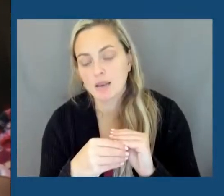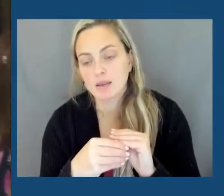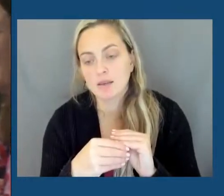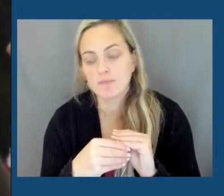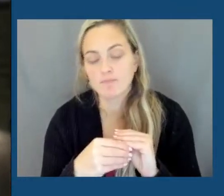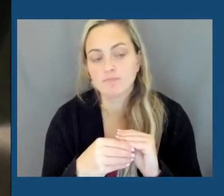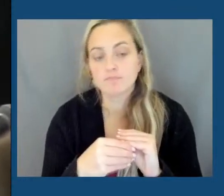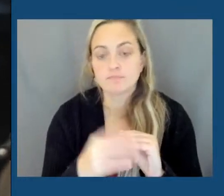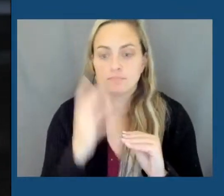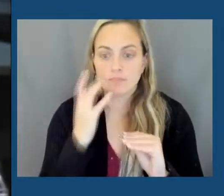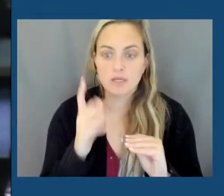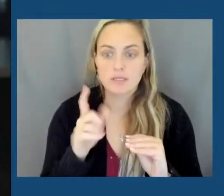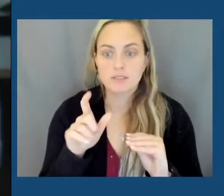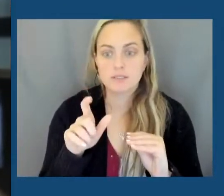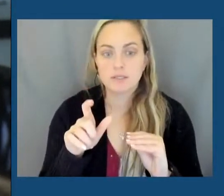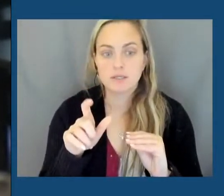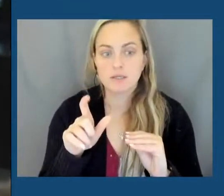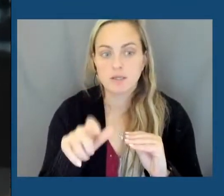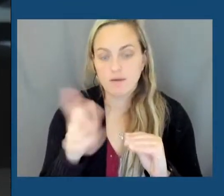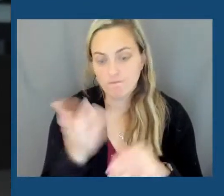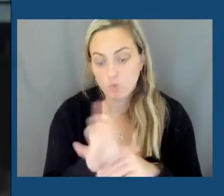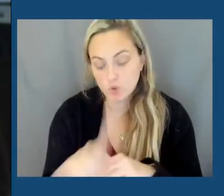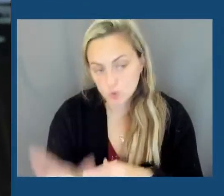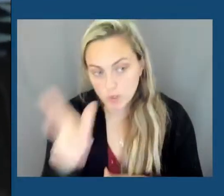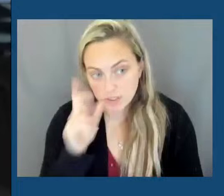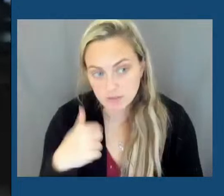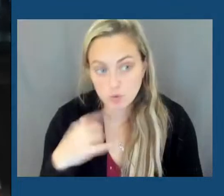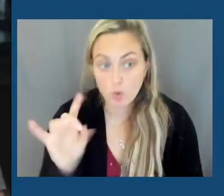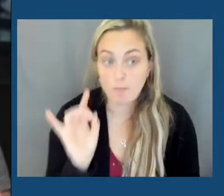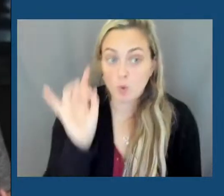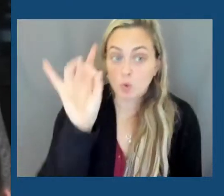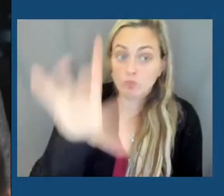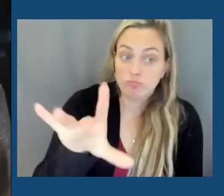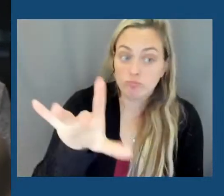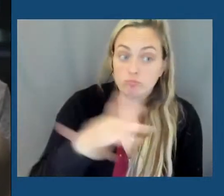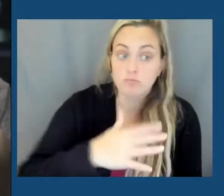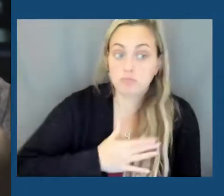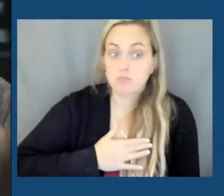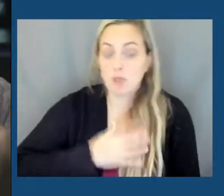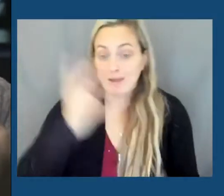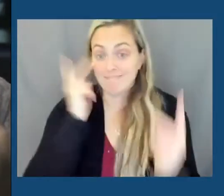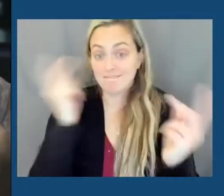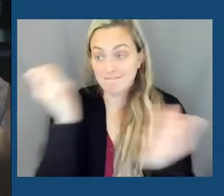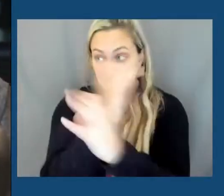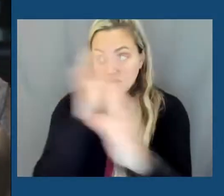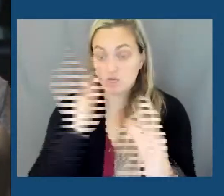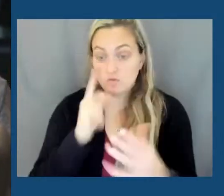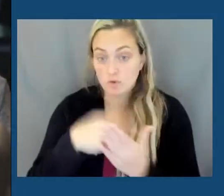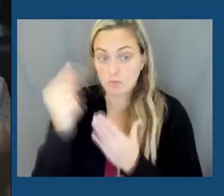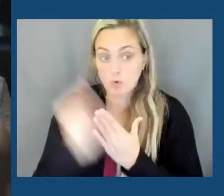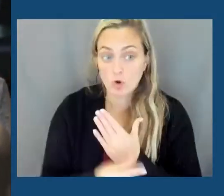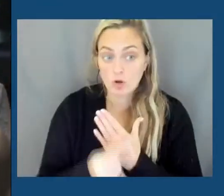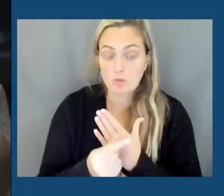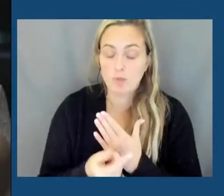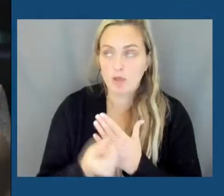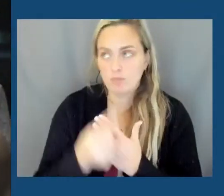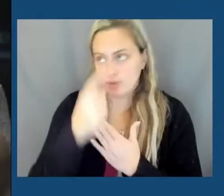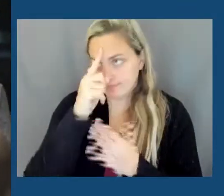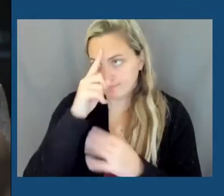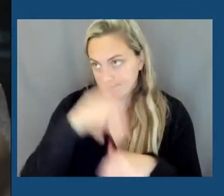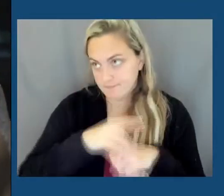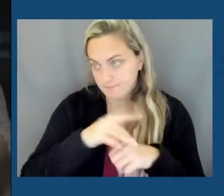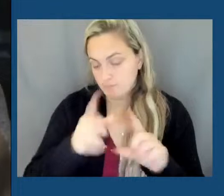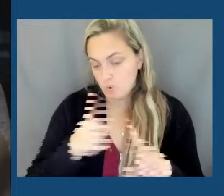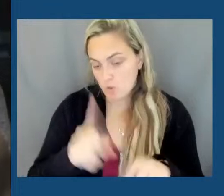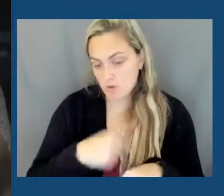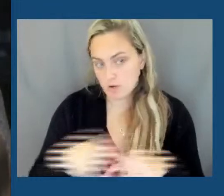Since I have to force you all to listen to me, I'm going to put in my shameless plug, all right? My vision for the program, and I've been sitting on this for a long time,